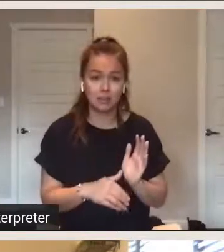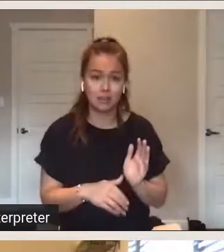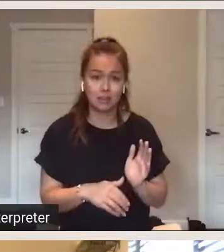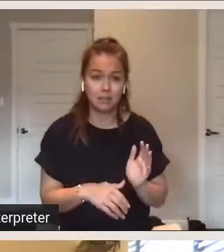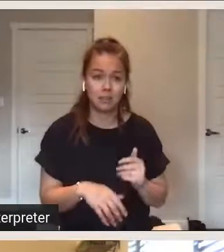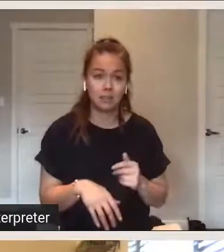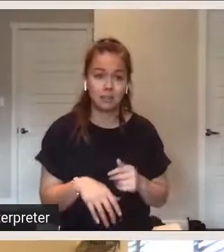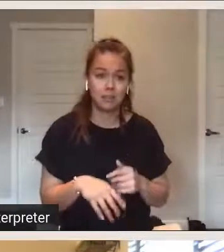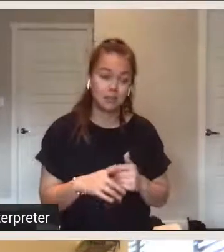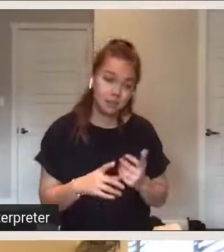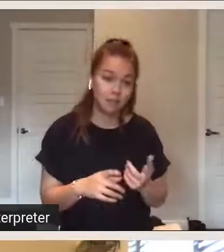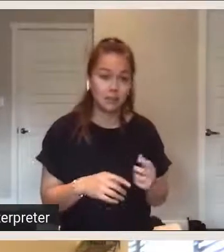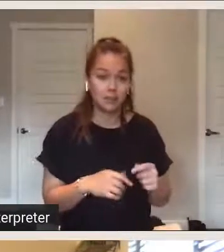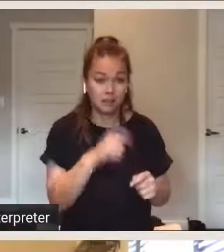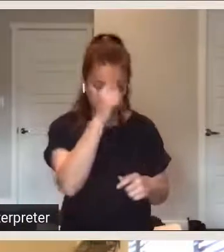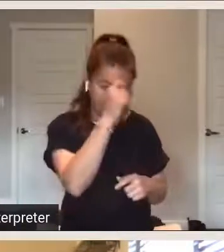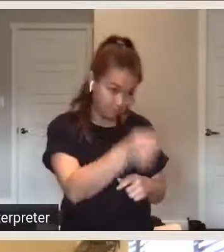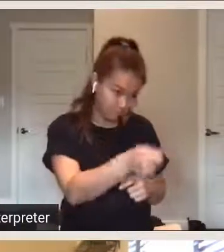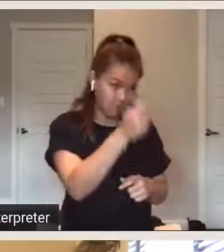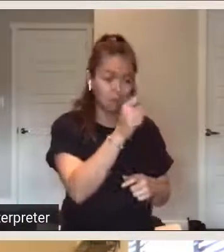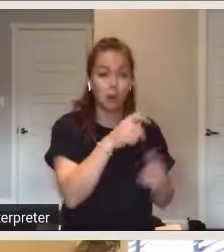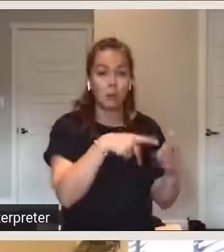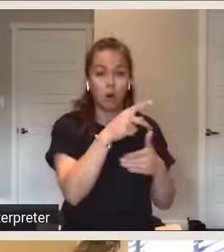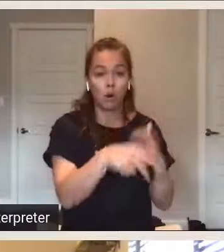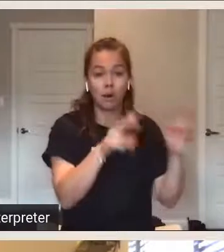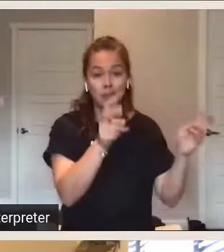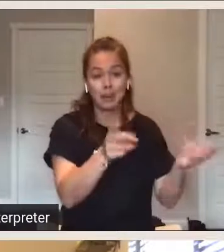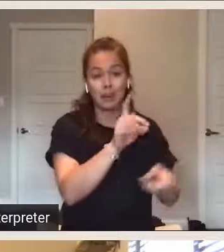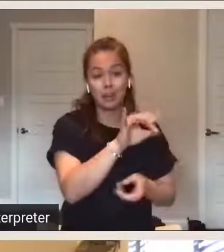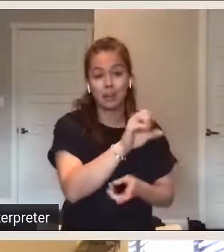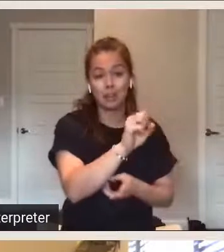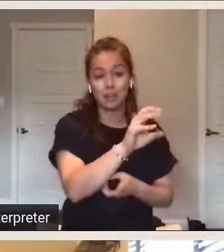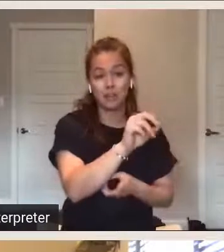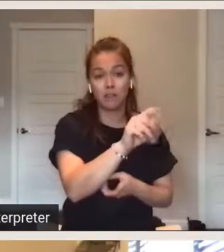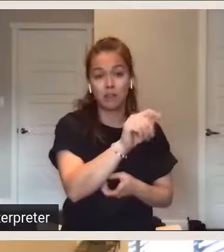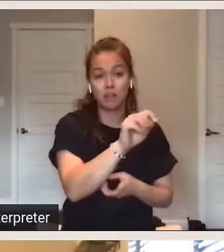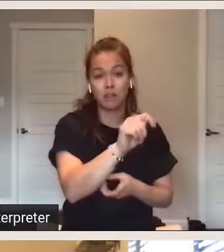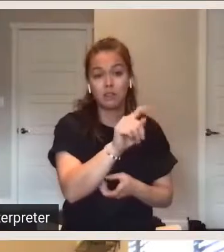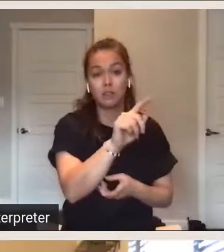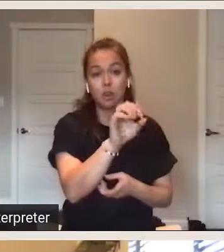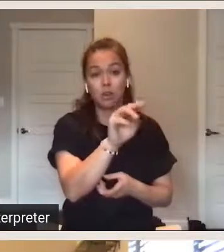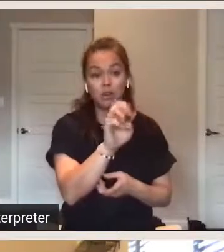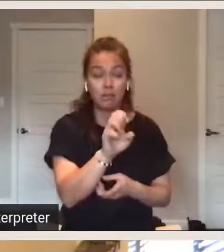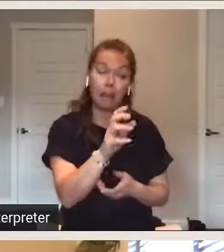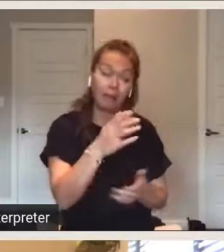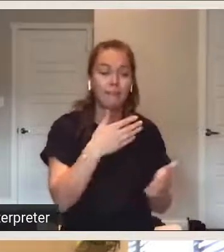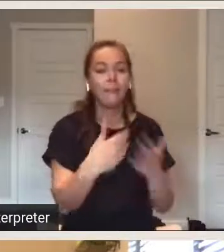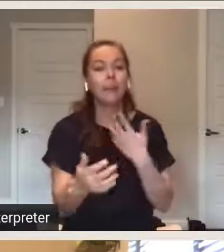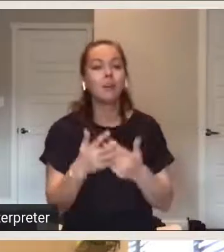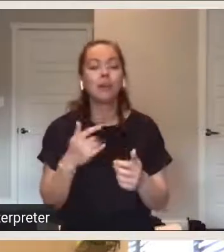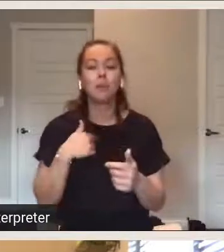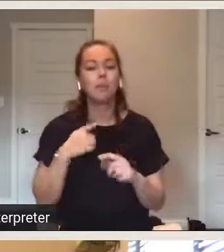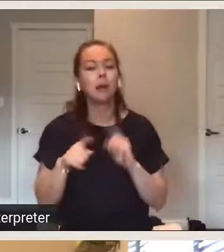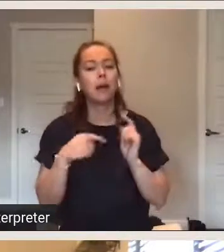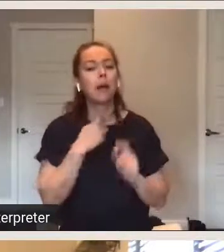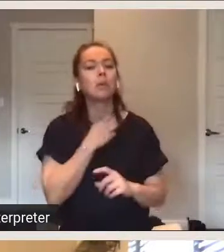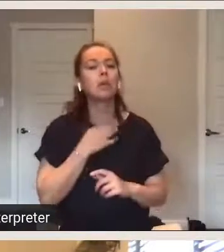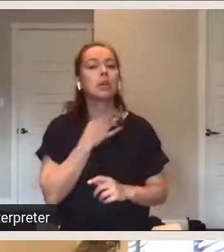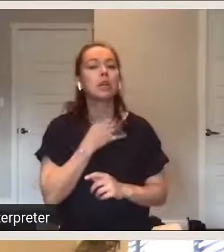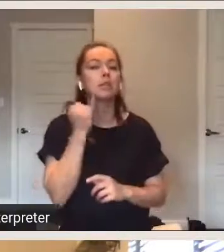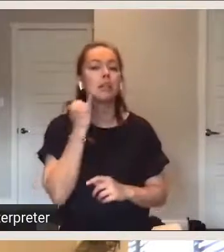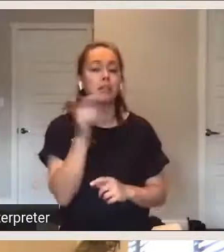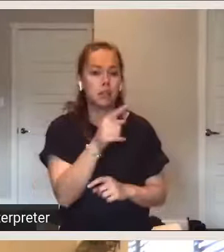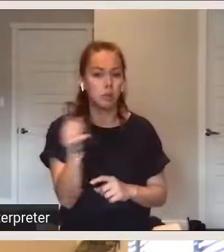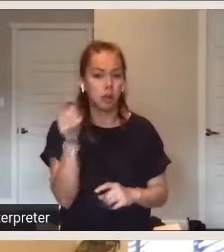Zone. And so I'm kind of curious how, if that ever came up for both of you as a consideration when